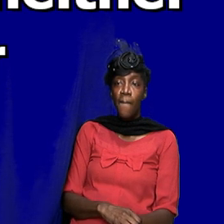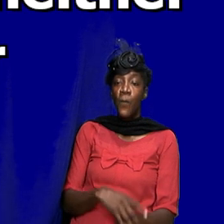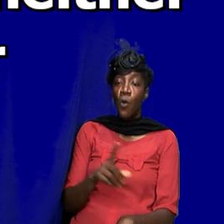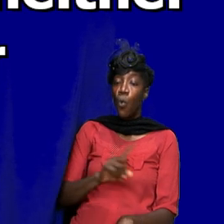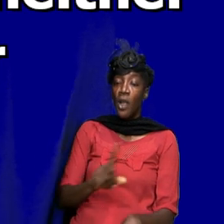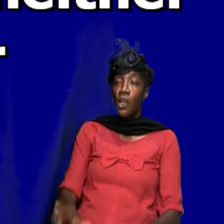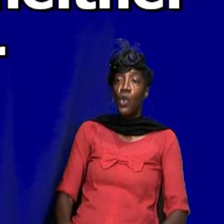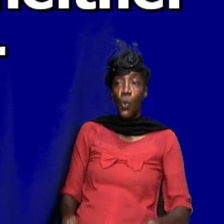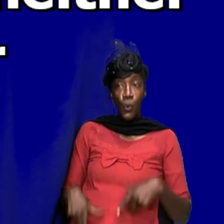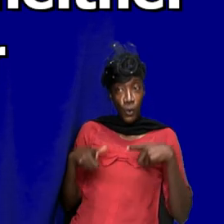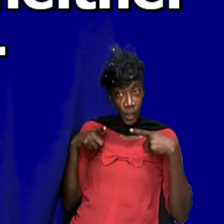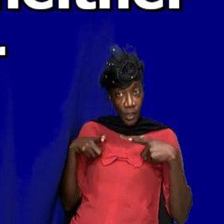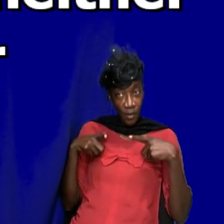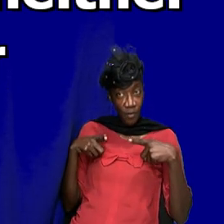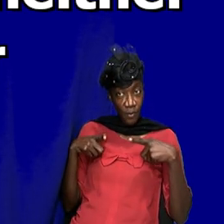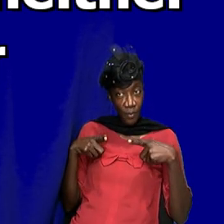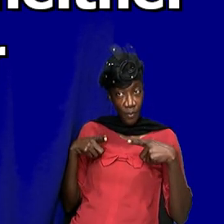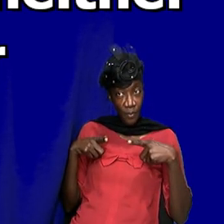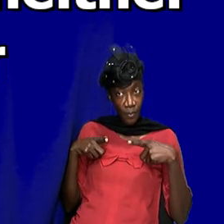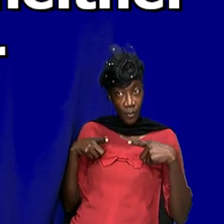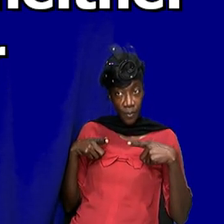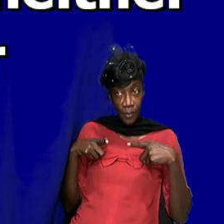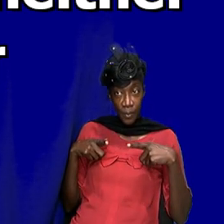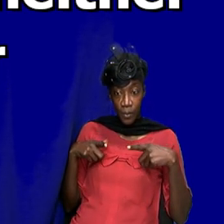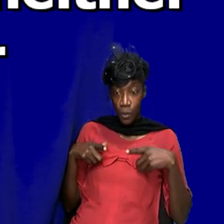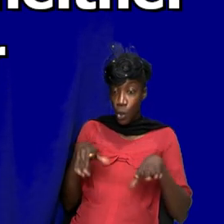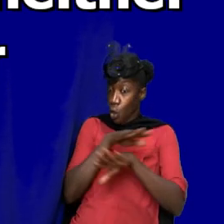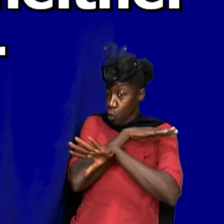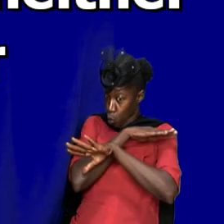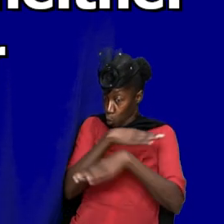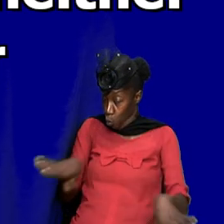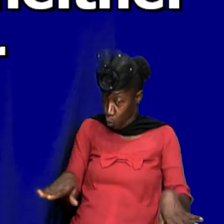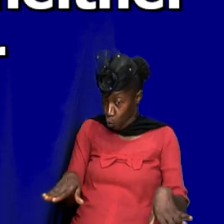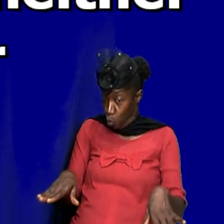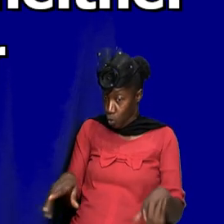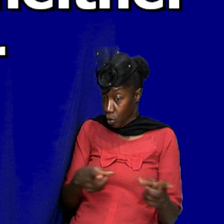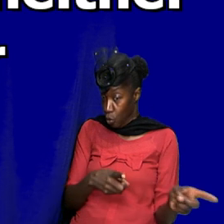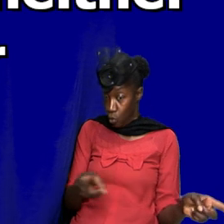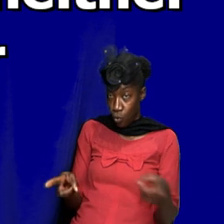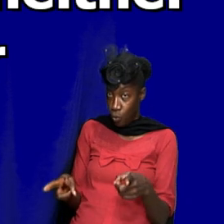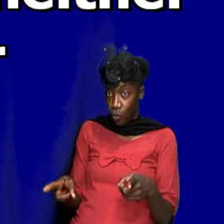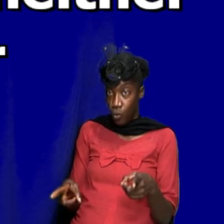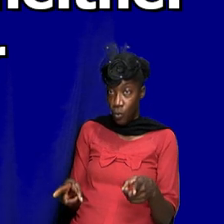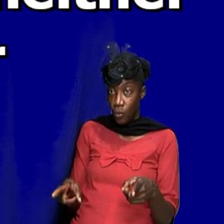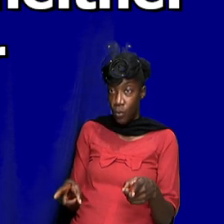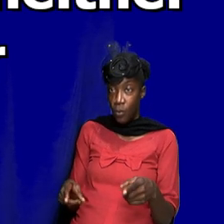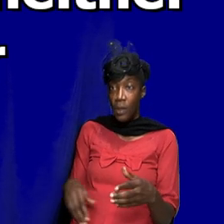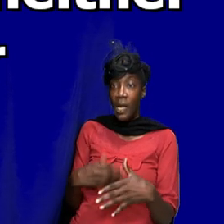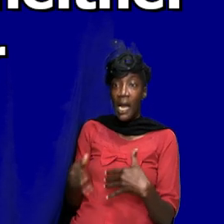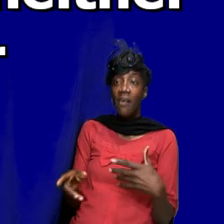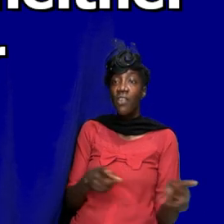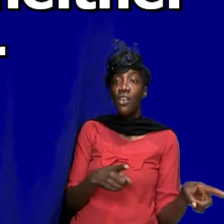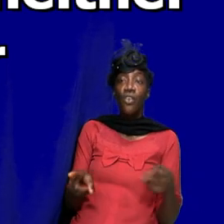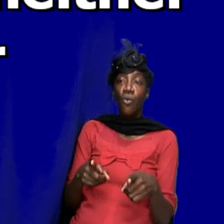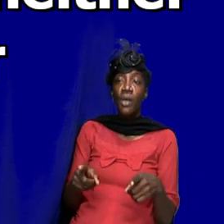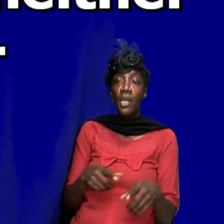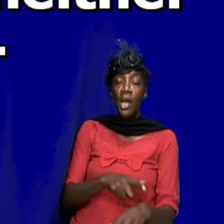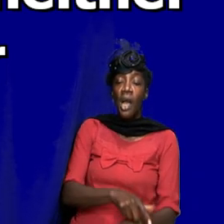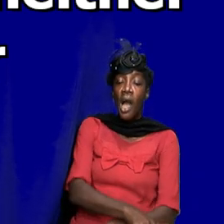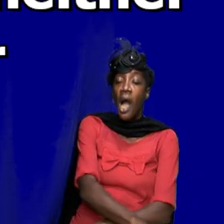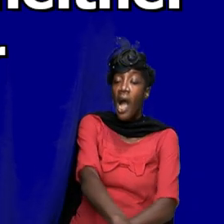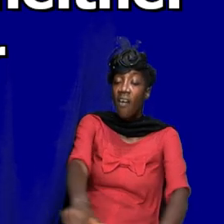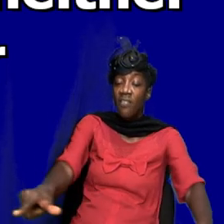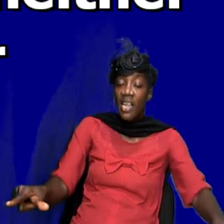Wherein he dwelt, shall he not do. And after the doings of the land